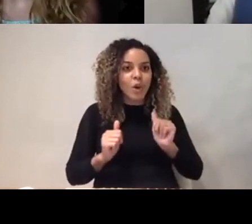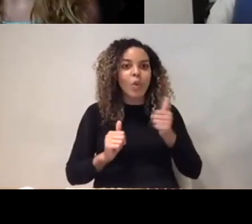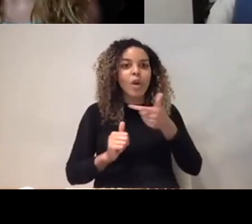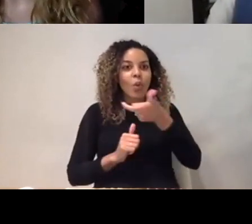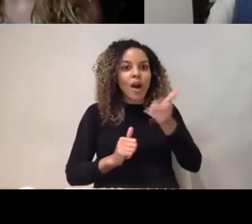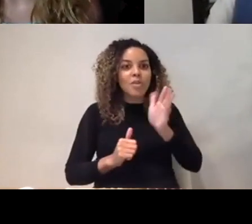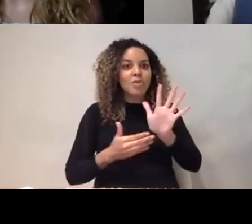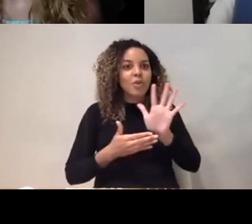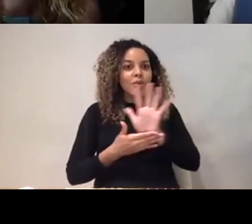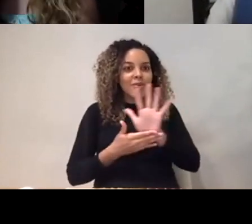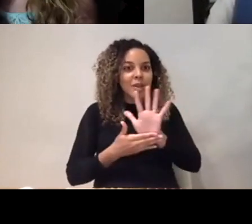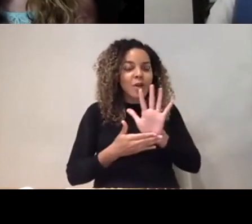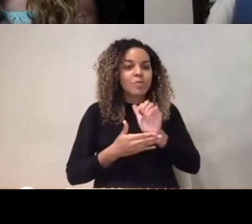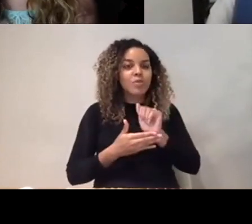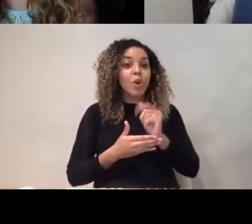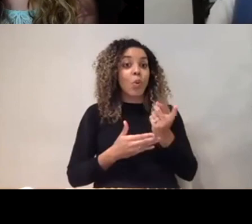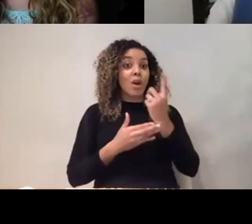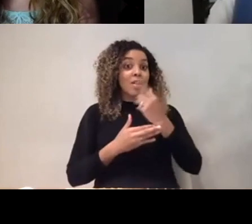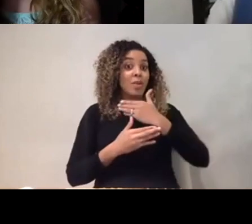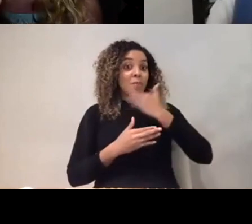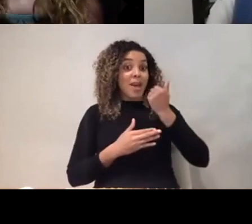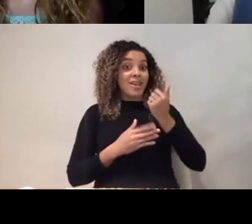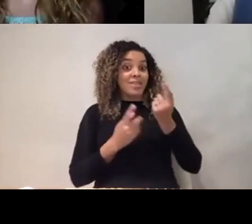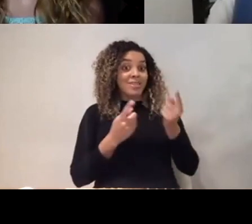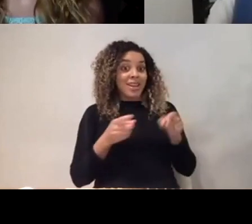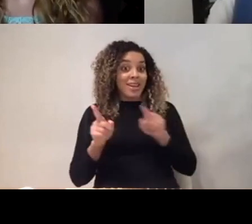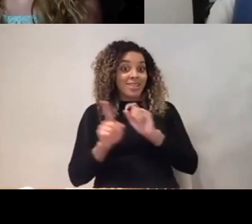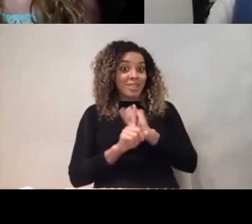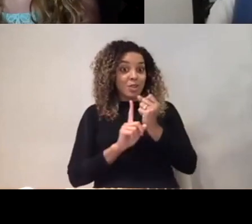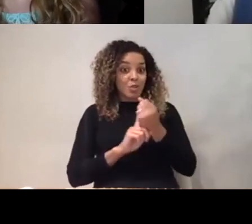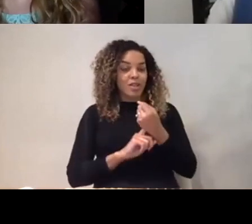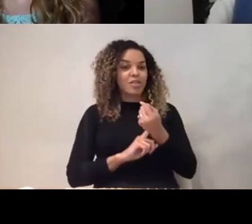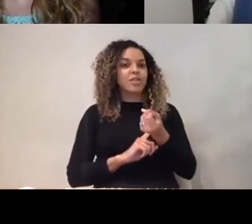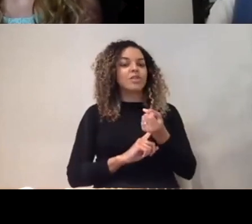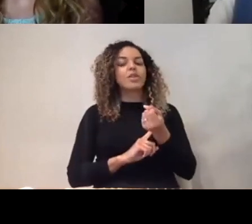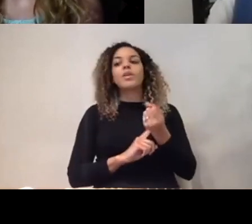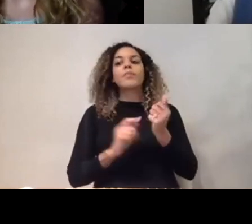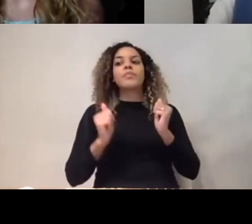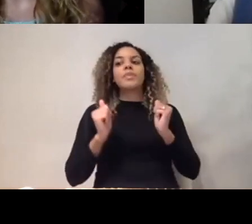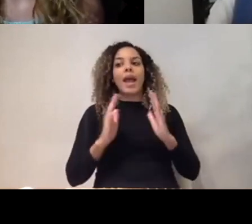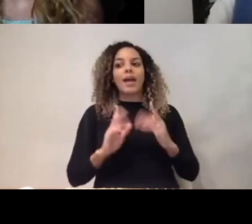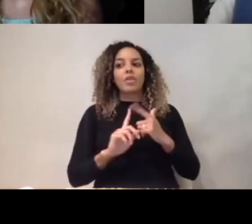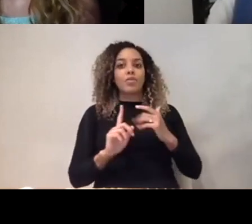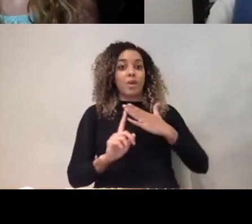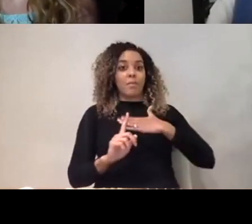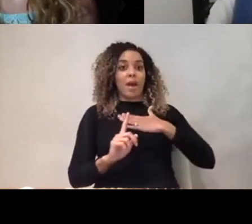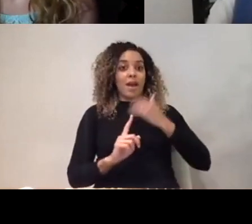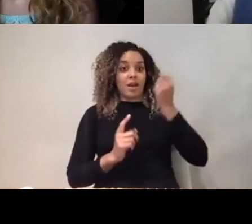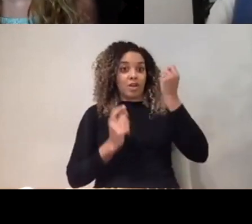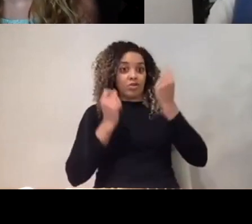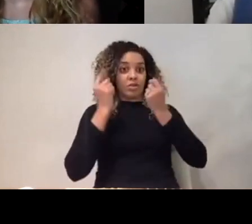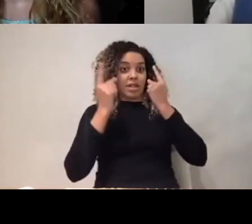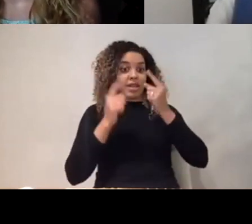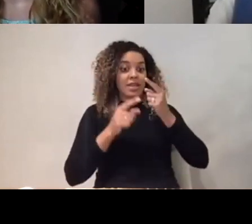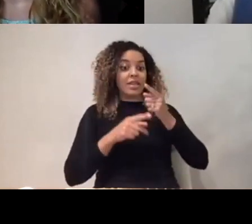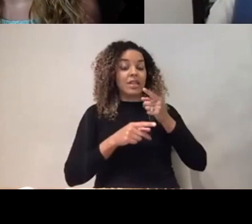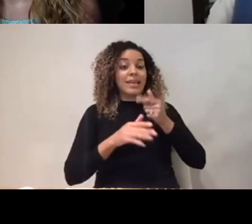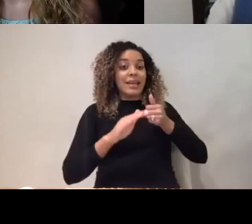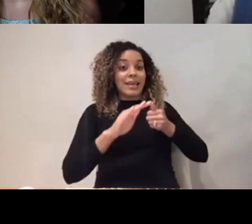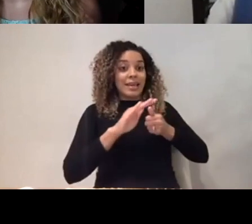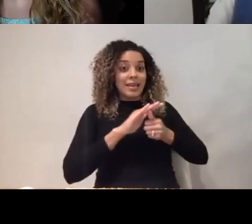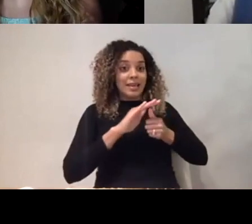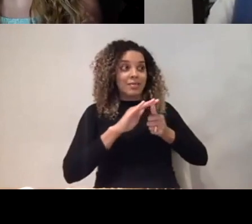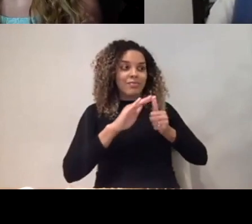best instances that I can think of where an actor, from what I understand, kept his disability hidden on